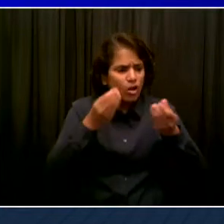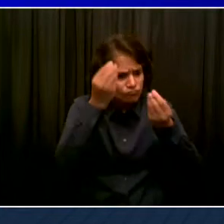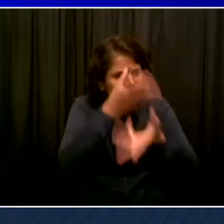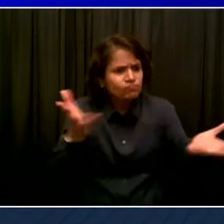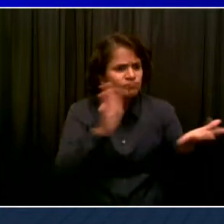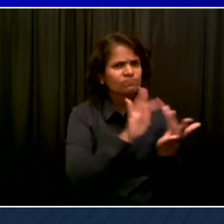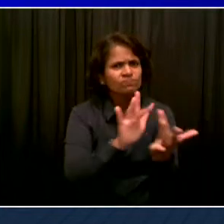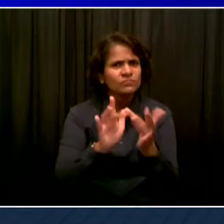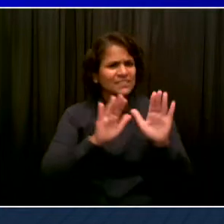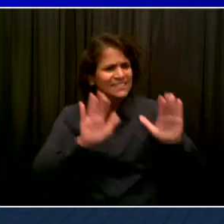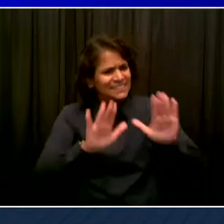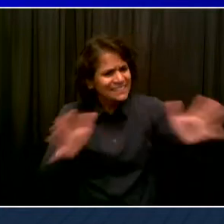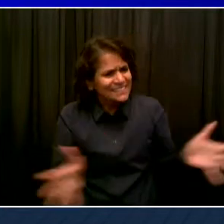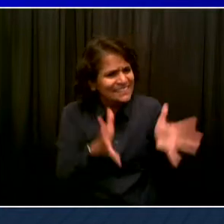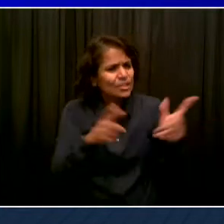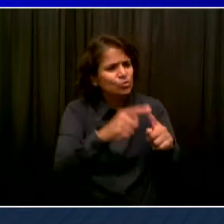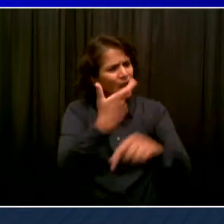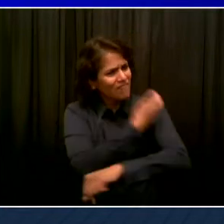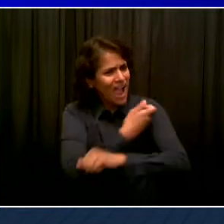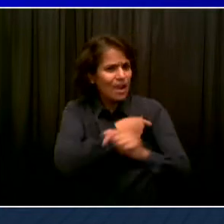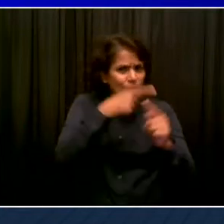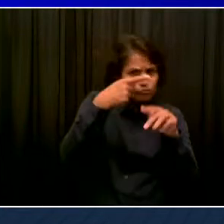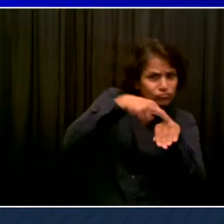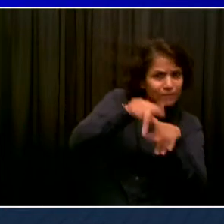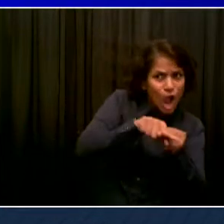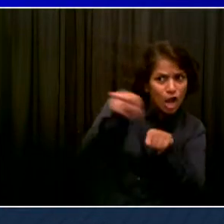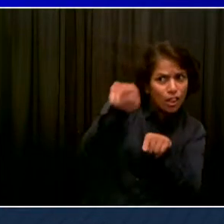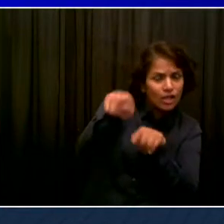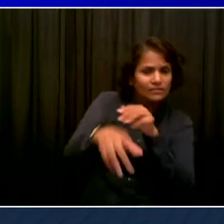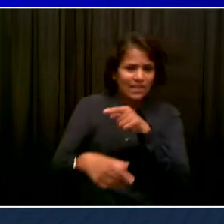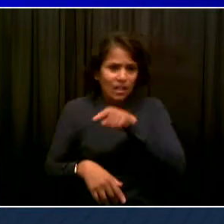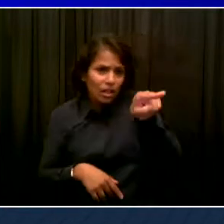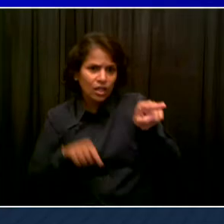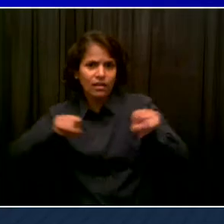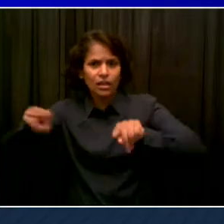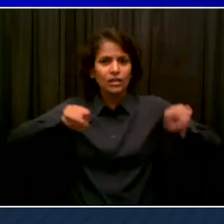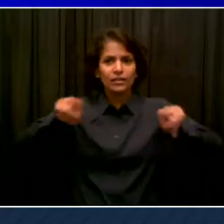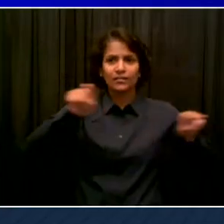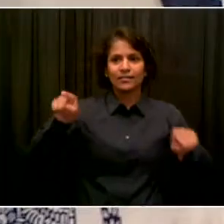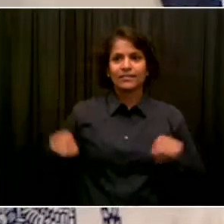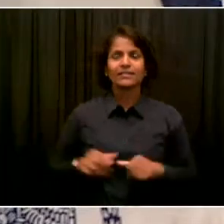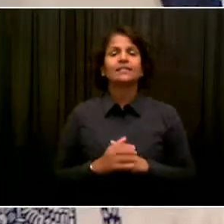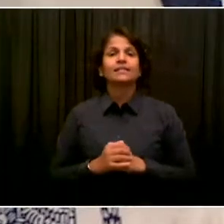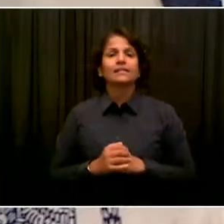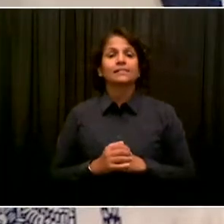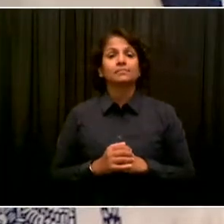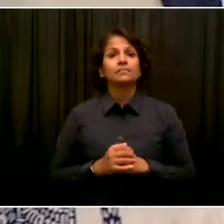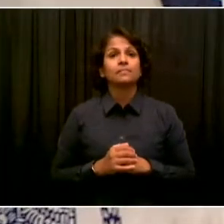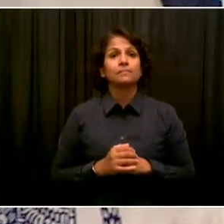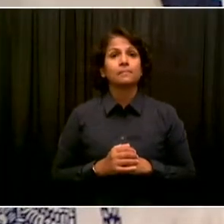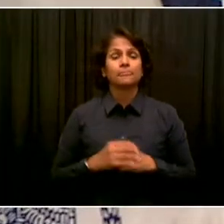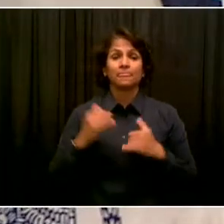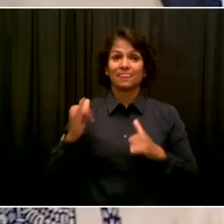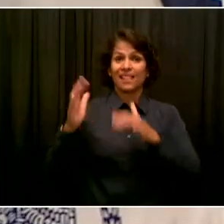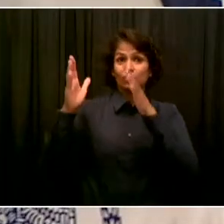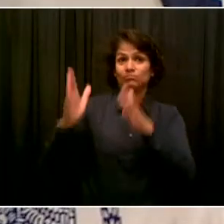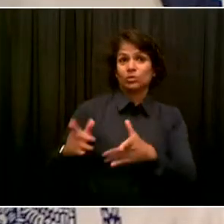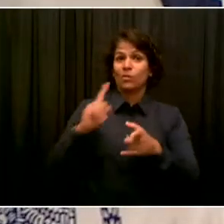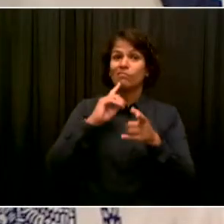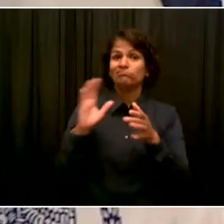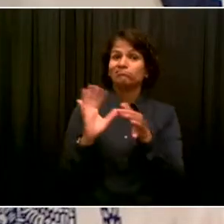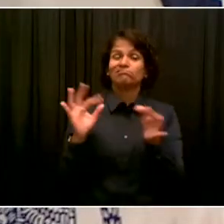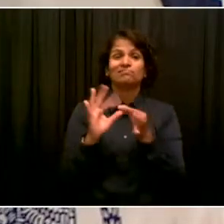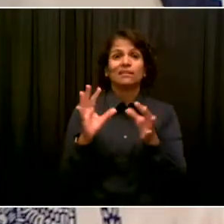get vaccinated right now. I want you to hear about this effort, and I want you to hear from someone who is